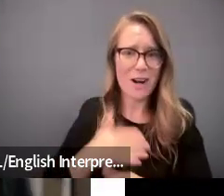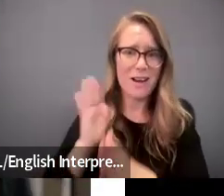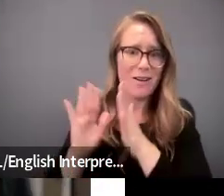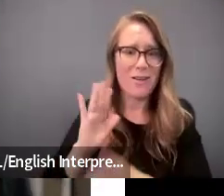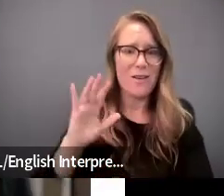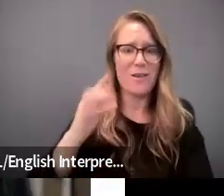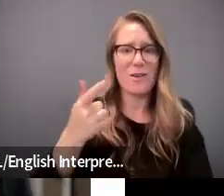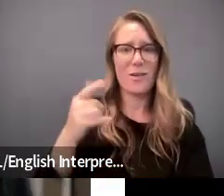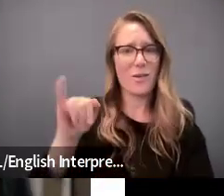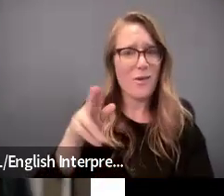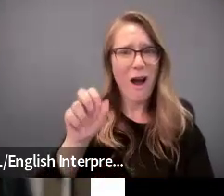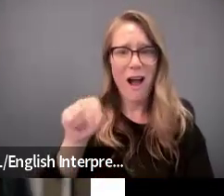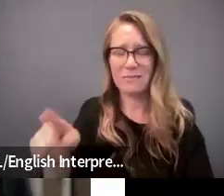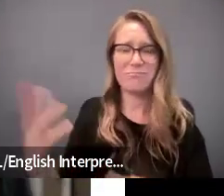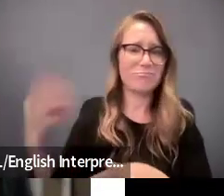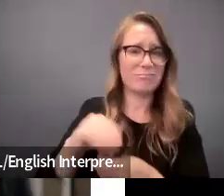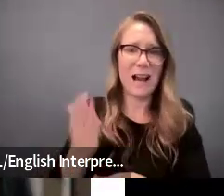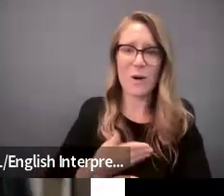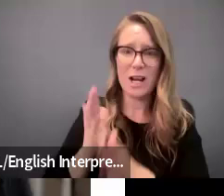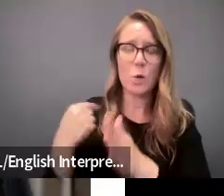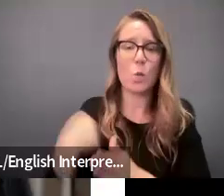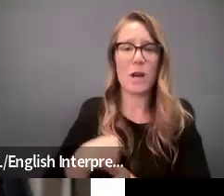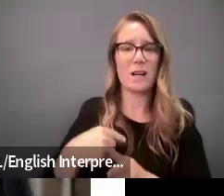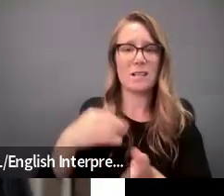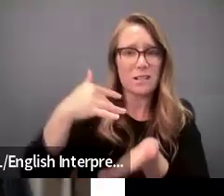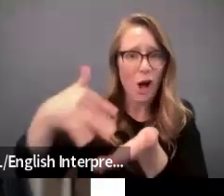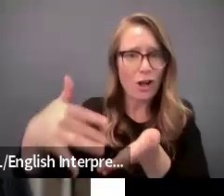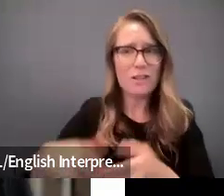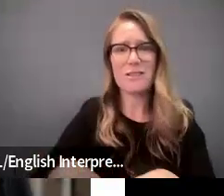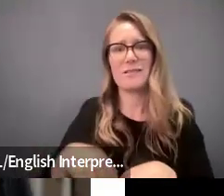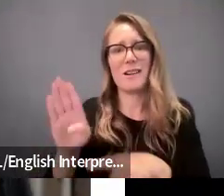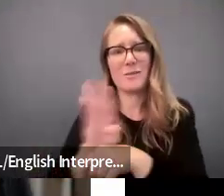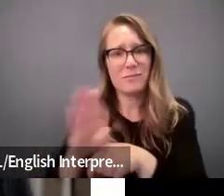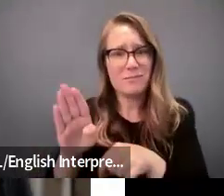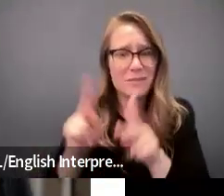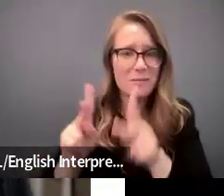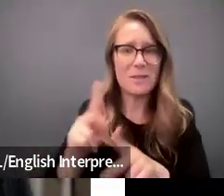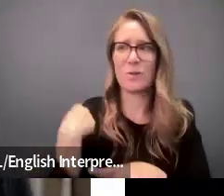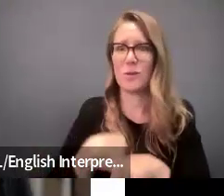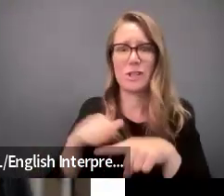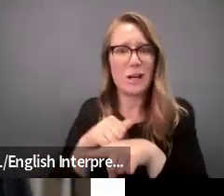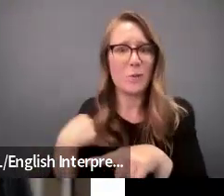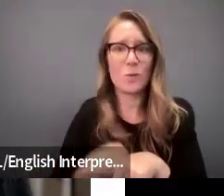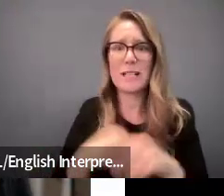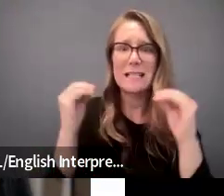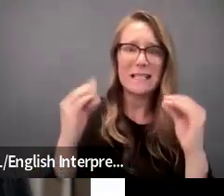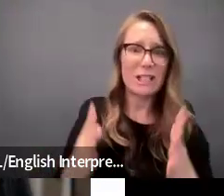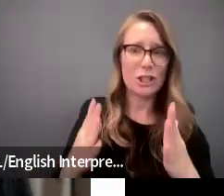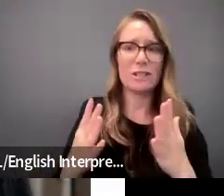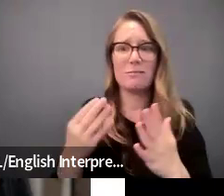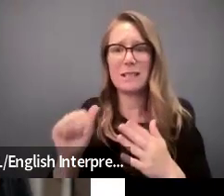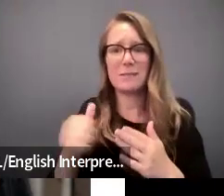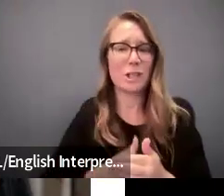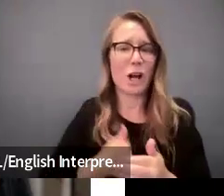Garza is part of our heritage. We are scholars. We are entrepreneurs. We have trades. We have graduate degrees. We're teachers. Sorry